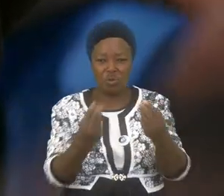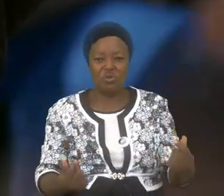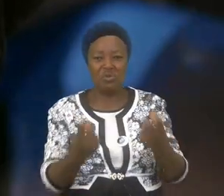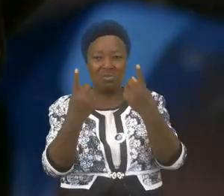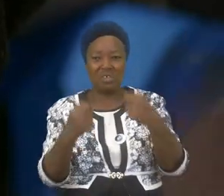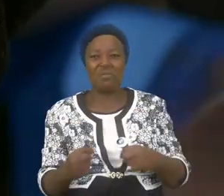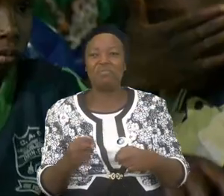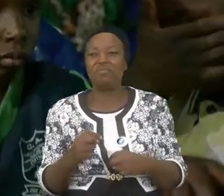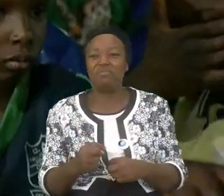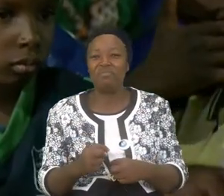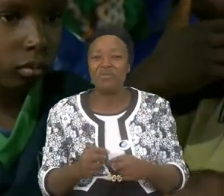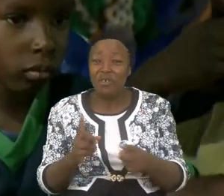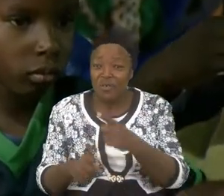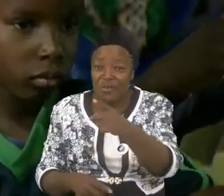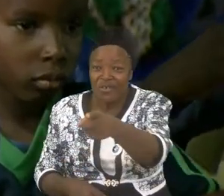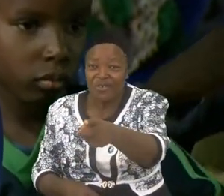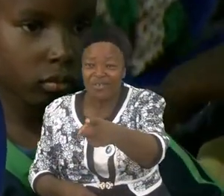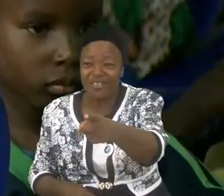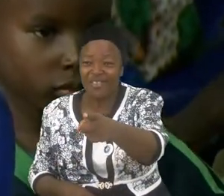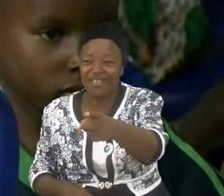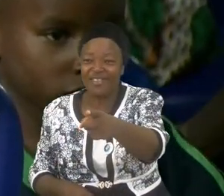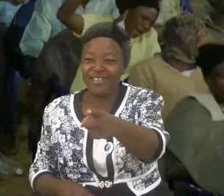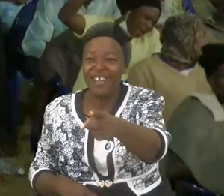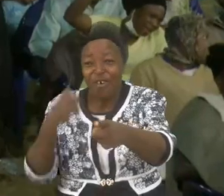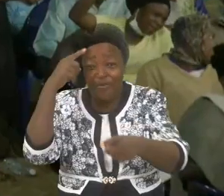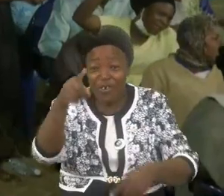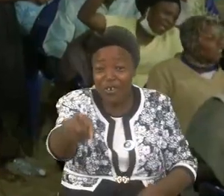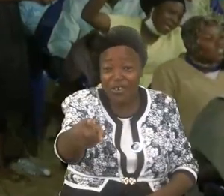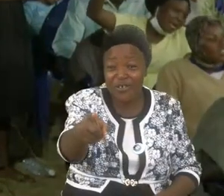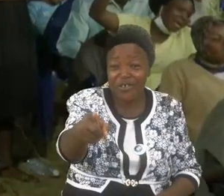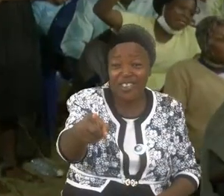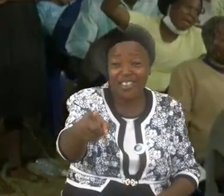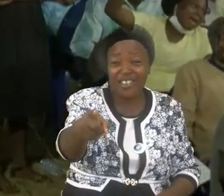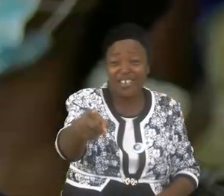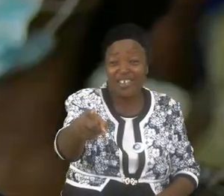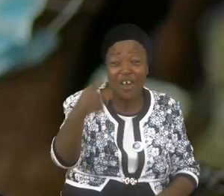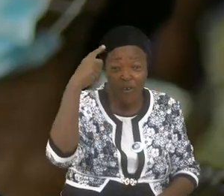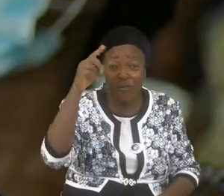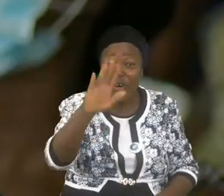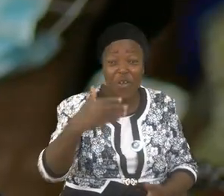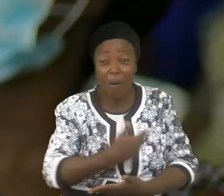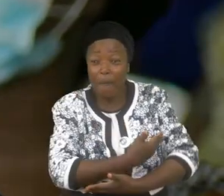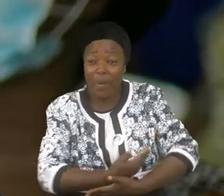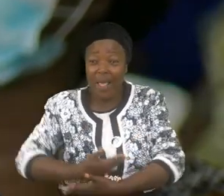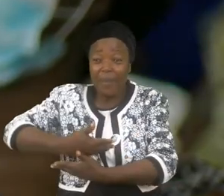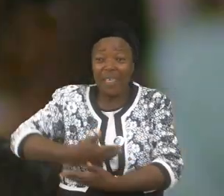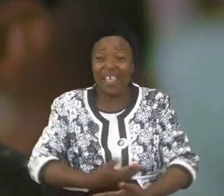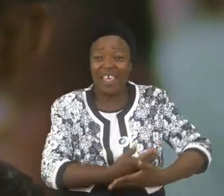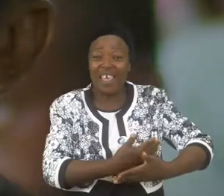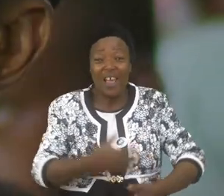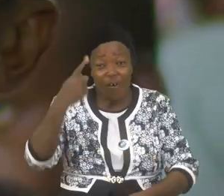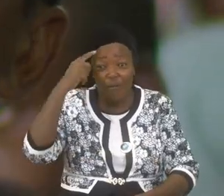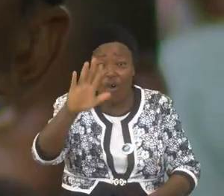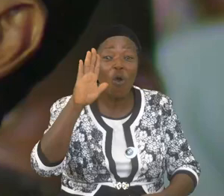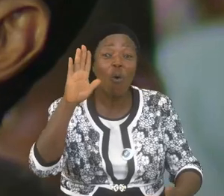you, for your baby, for your wife, for your children, for